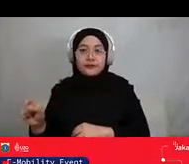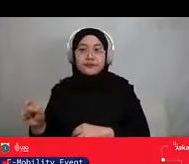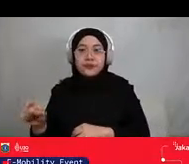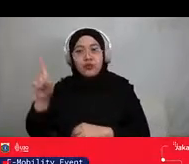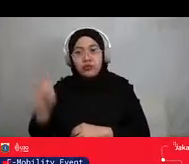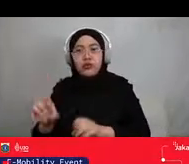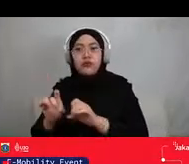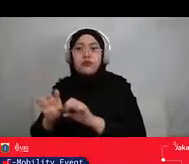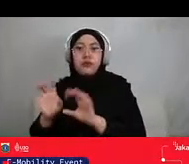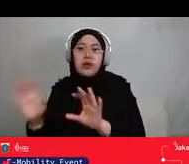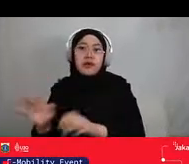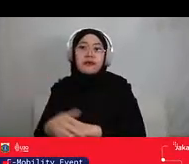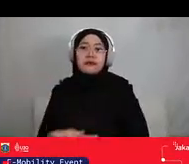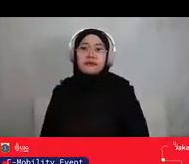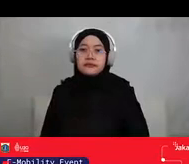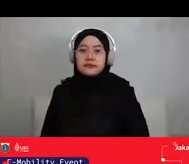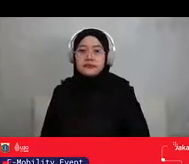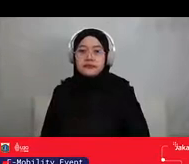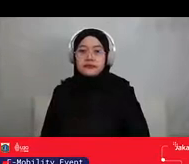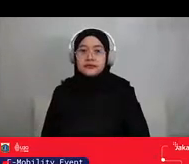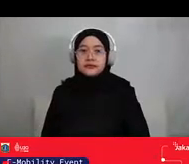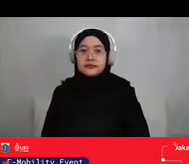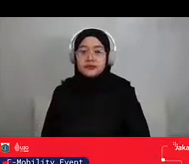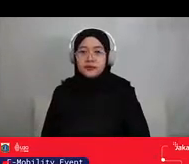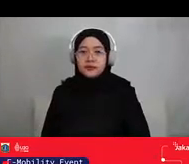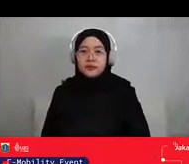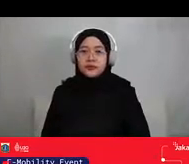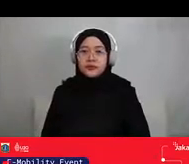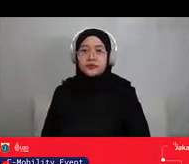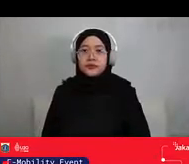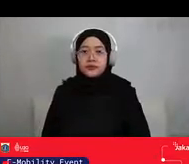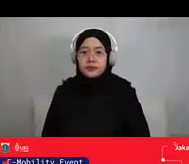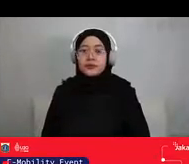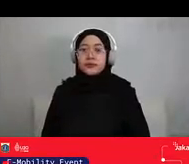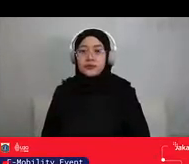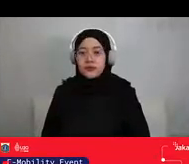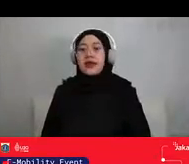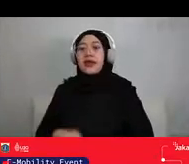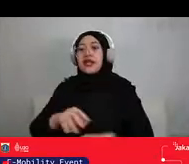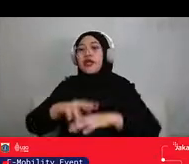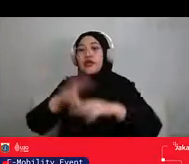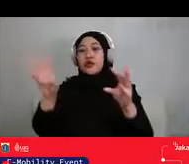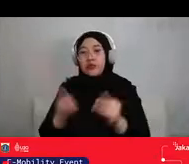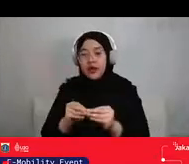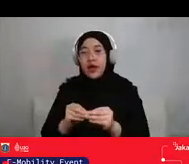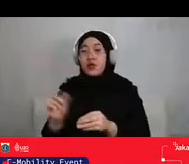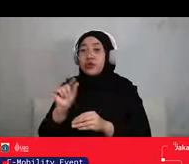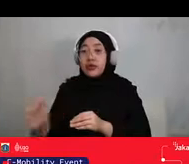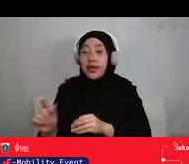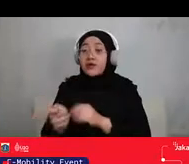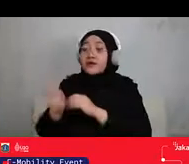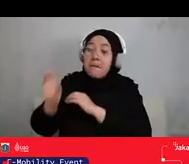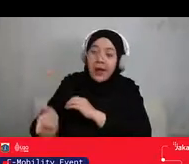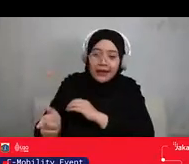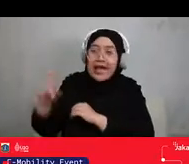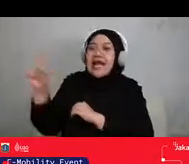And the amount of debt available is typically seen to be lower for electric buses. So the remaining amount has to come from equity. So if you see,